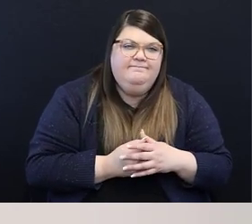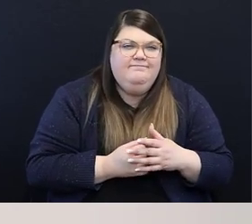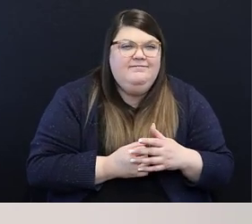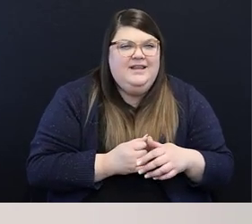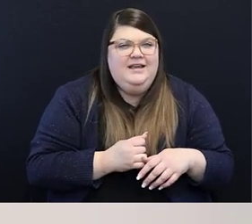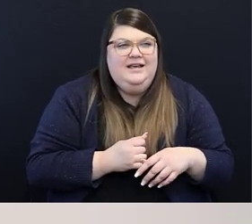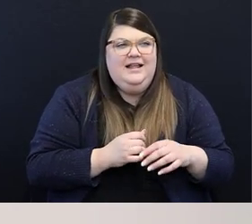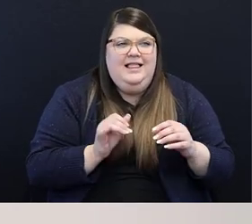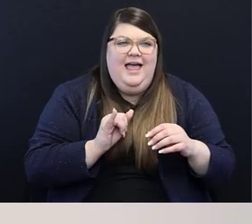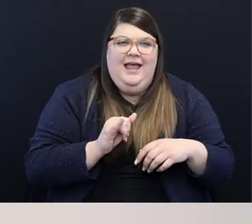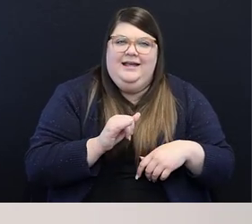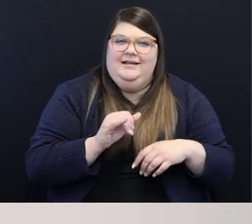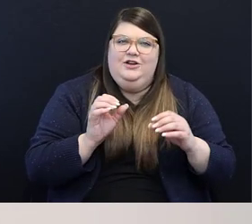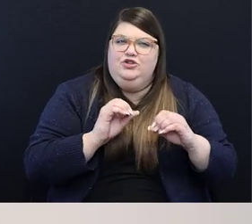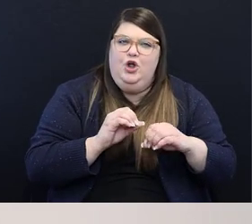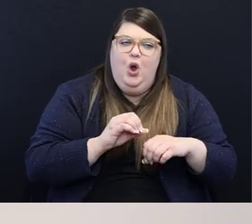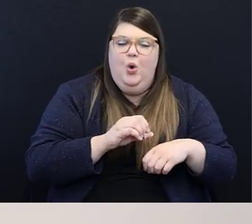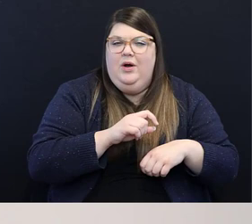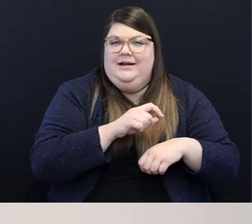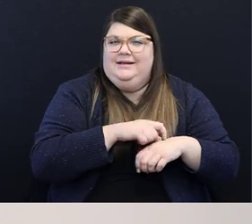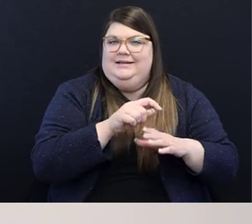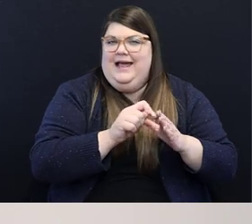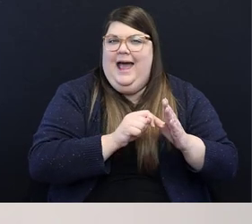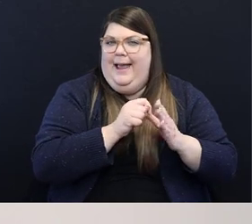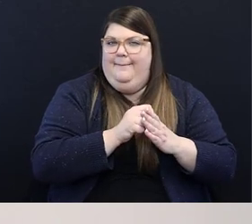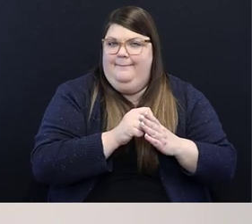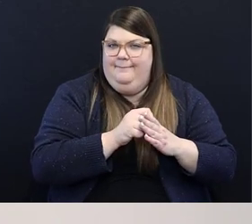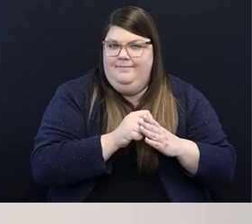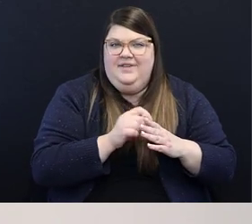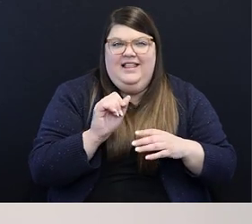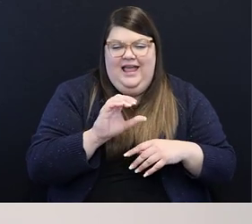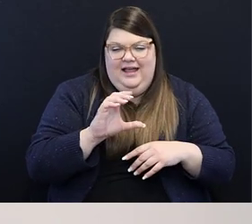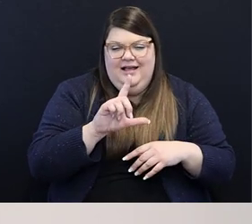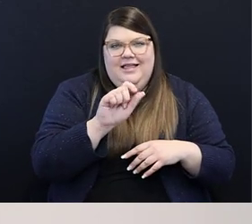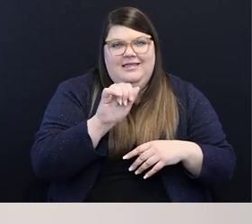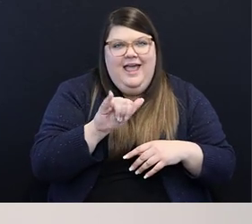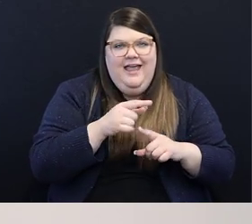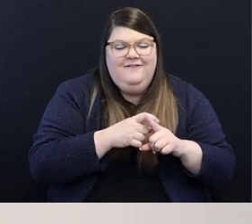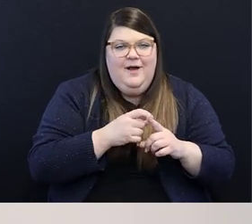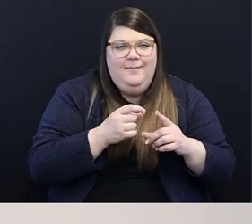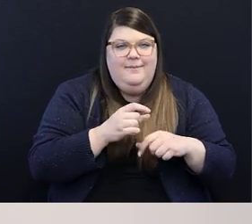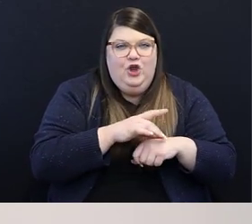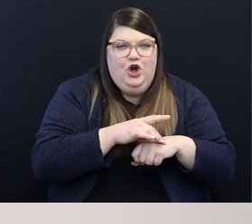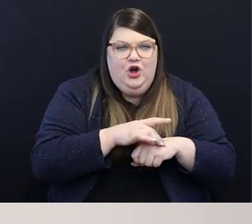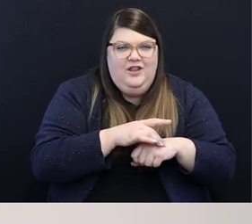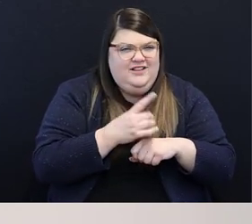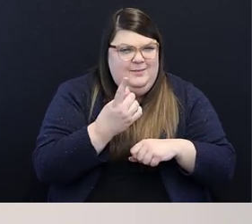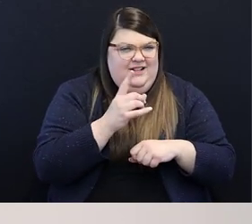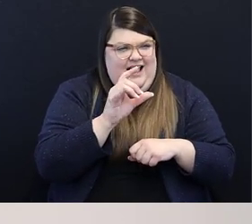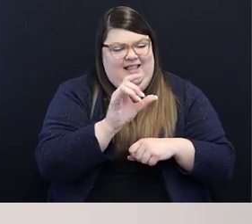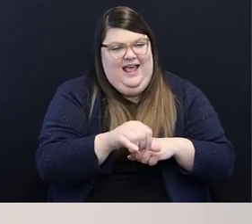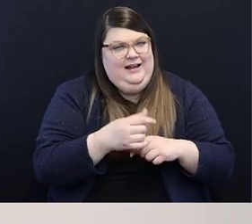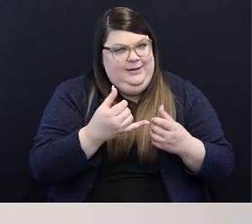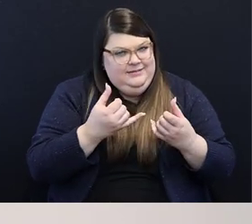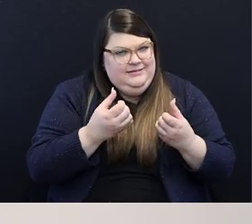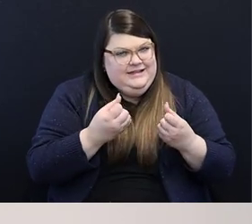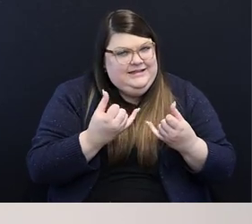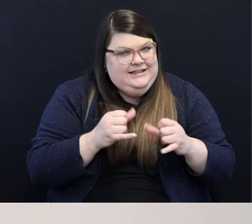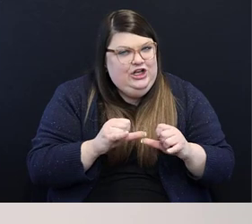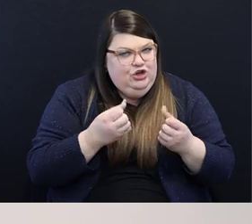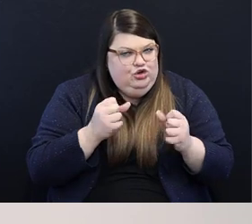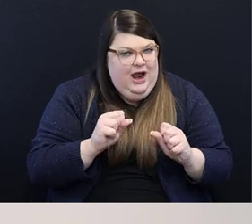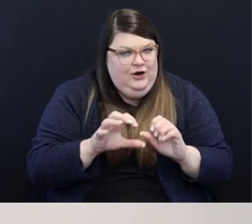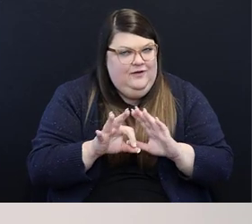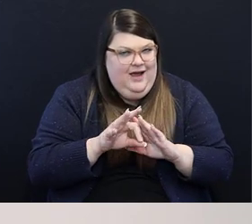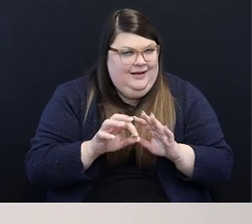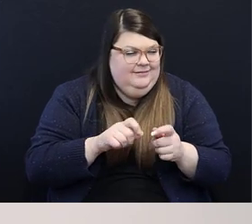timeless and like clay out of the earth, something like that. So I'm still trying, but it's